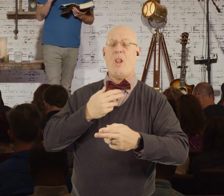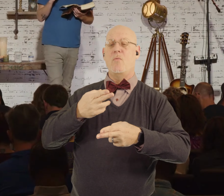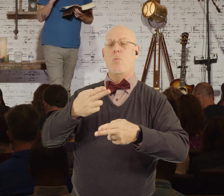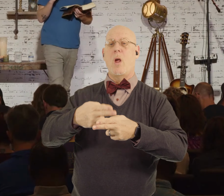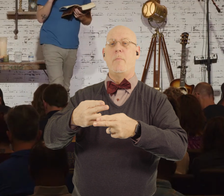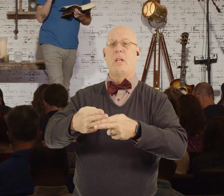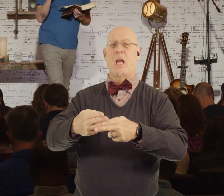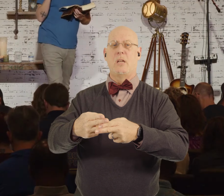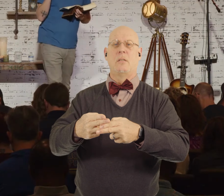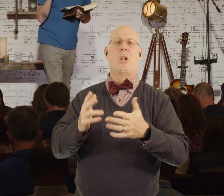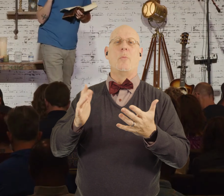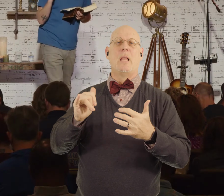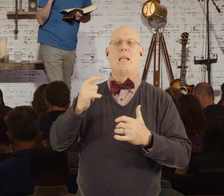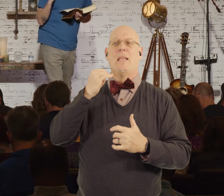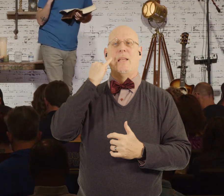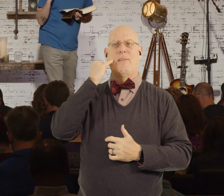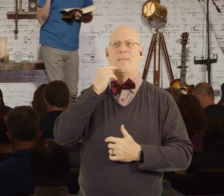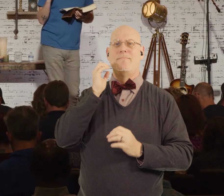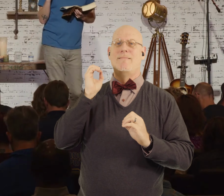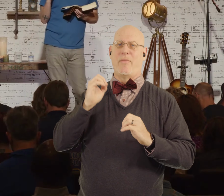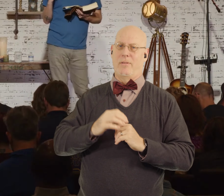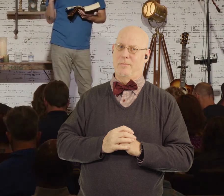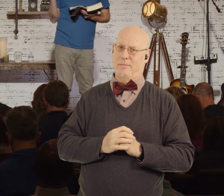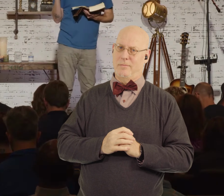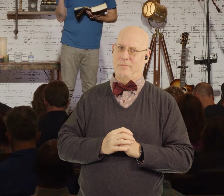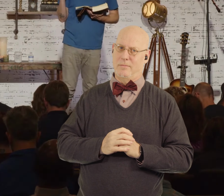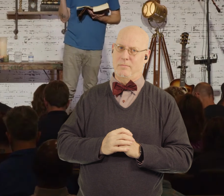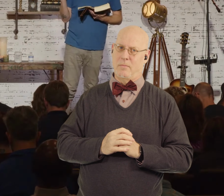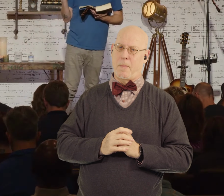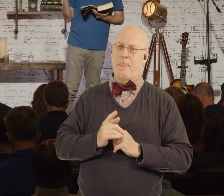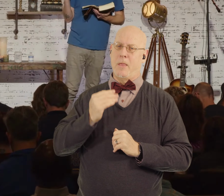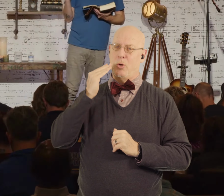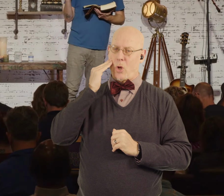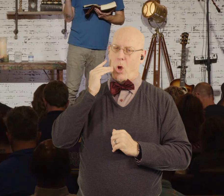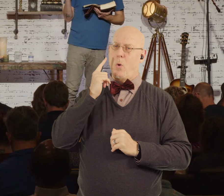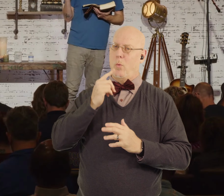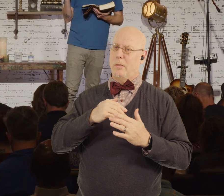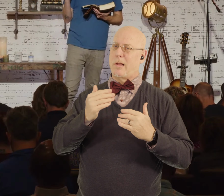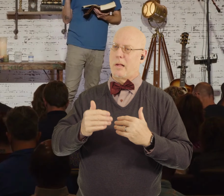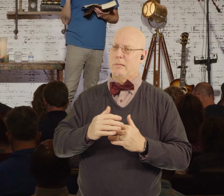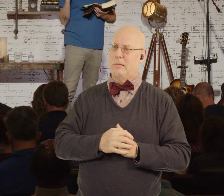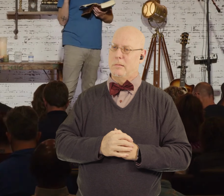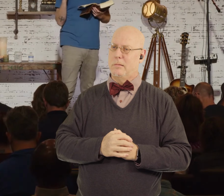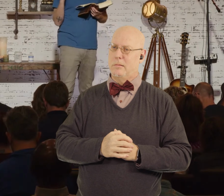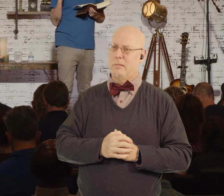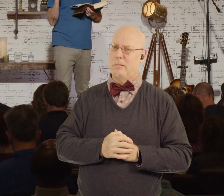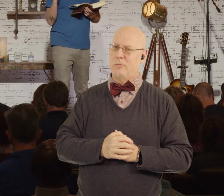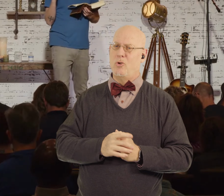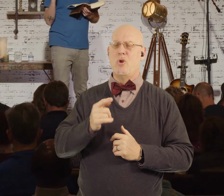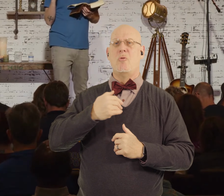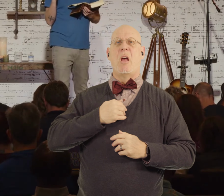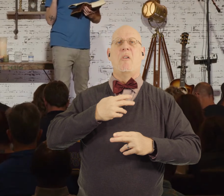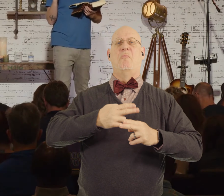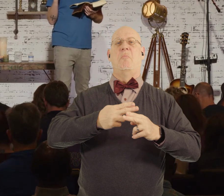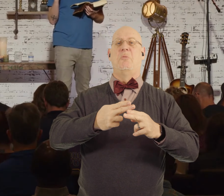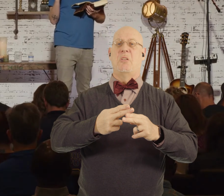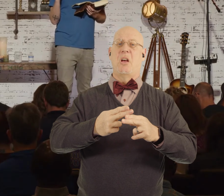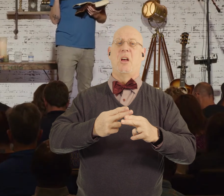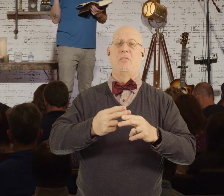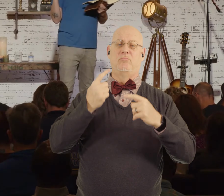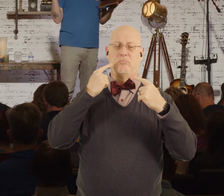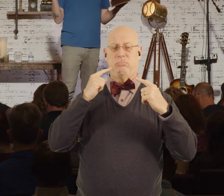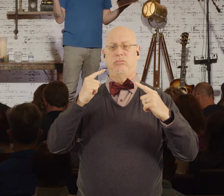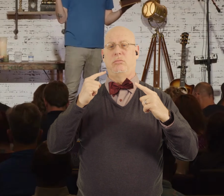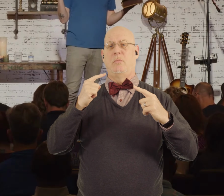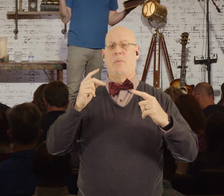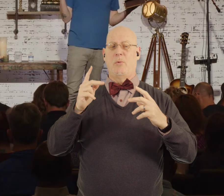works. You have a reputation. It would almost be better if he had said nothing at all, because you just know what's coming now. Like,